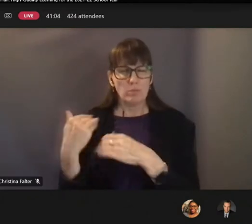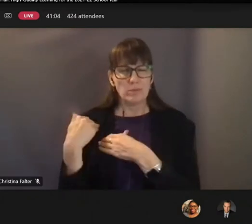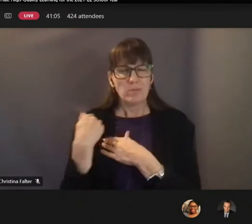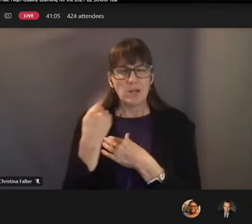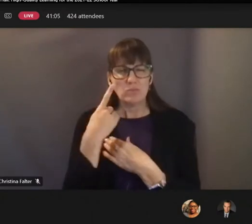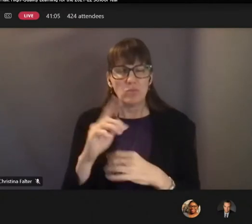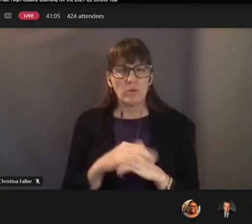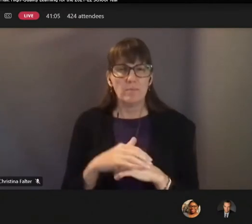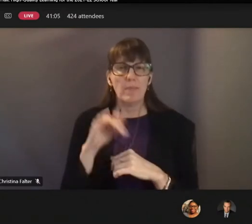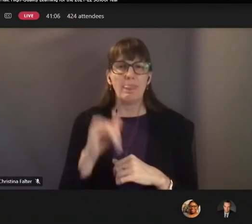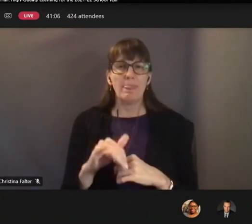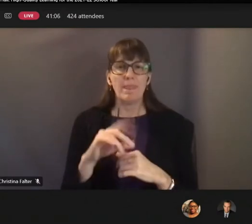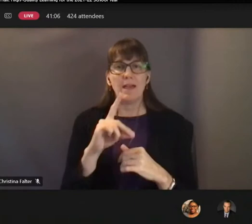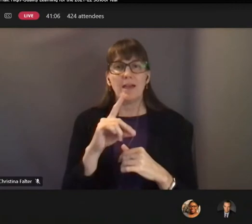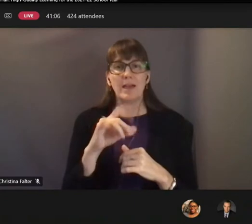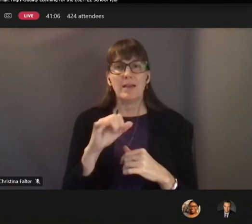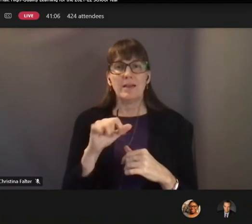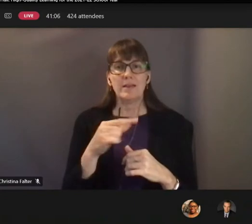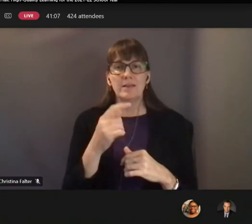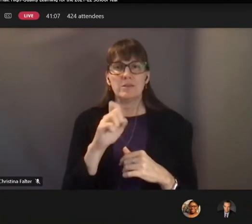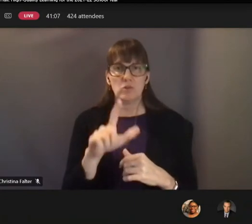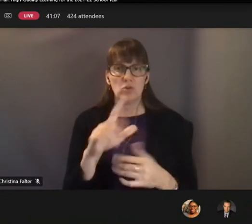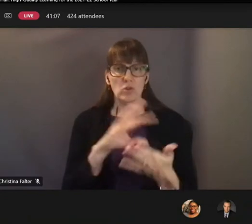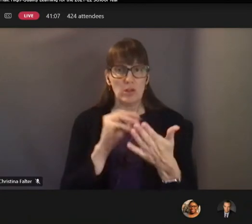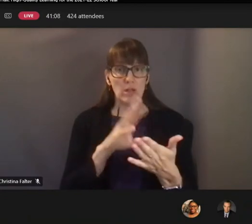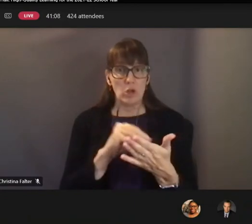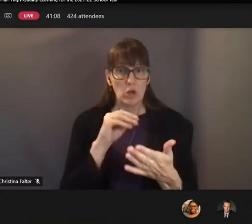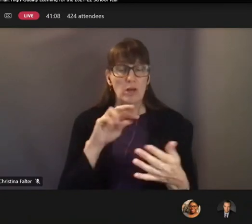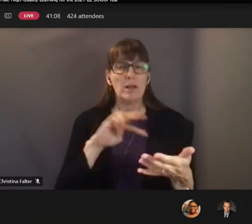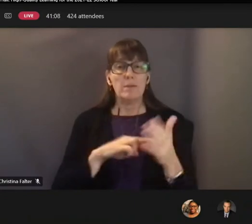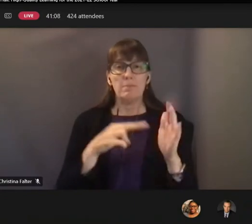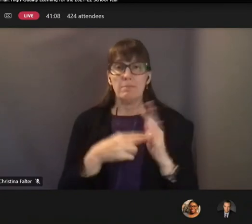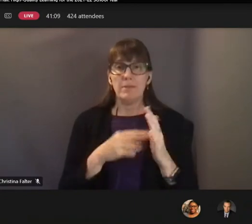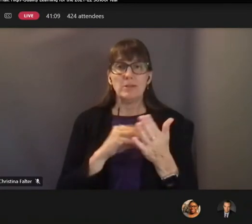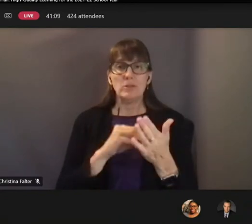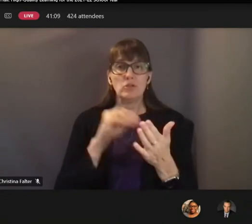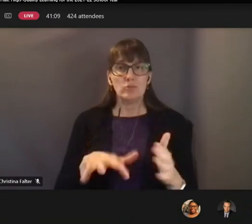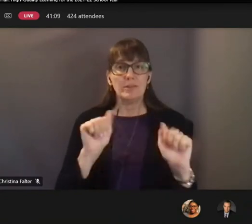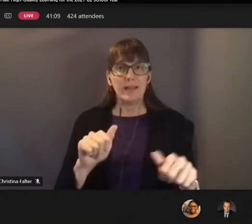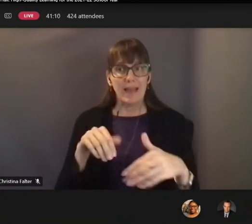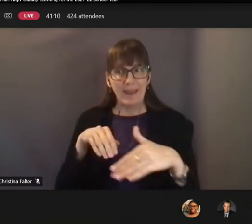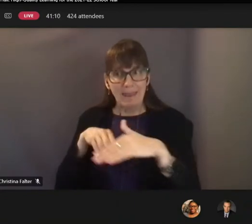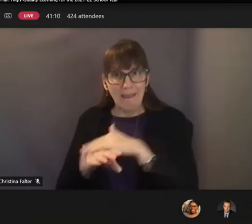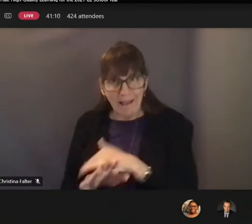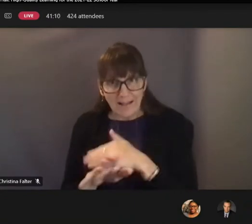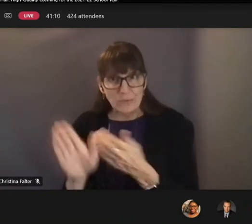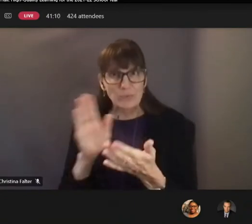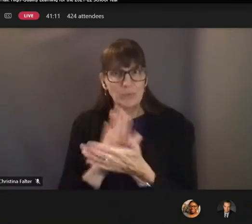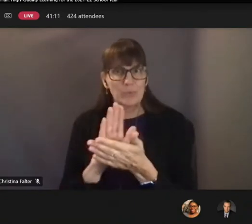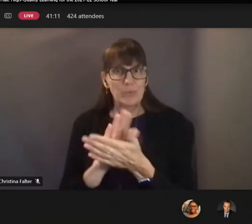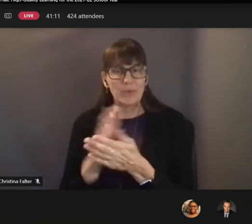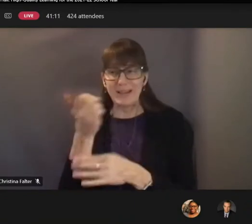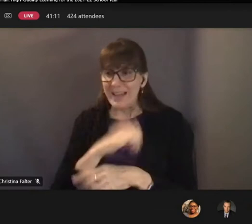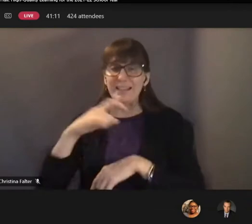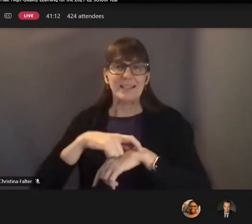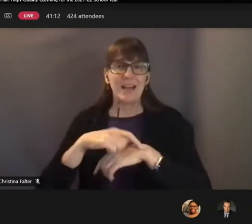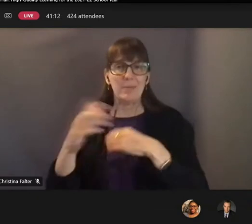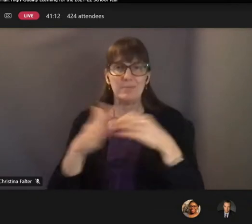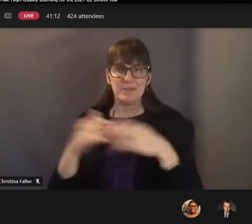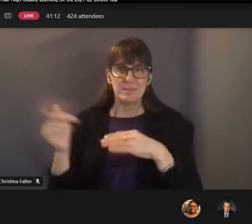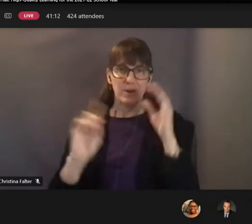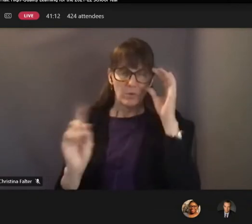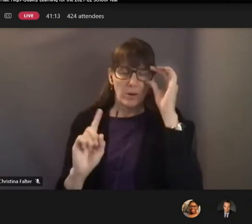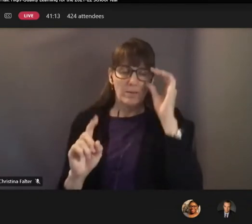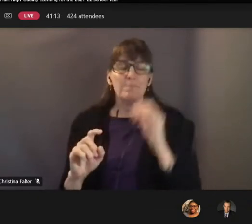Digital learning also allows students to access content wherever they are, whenever they need it. That's why all SPS educators